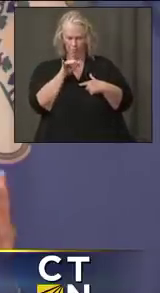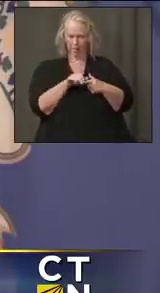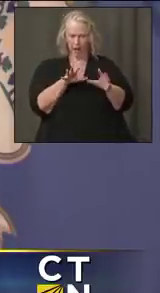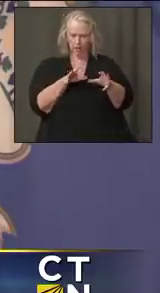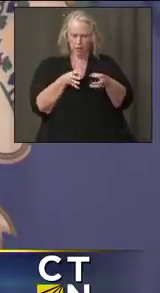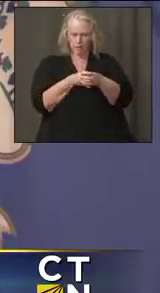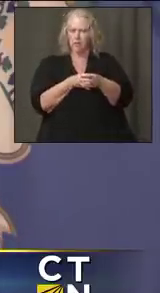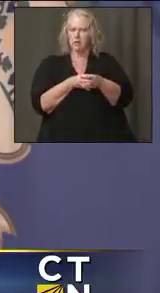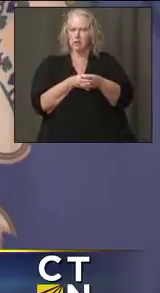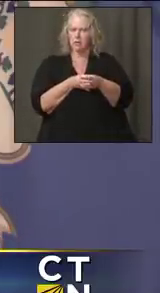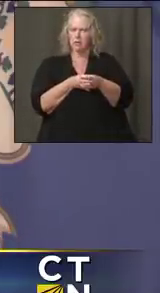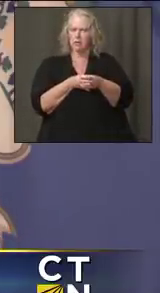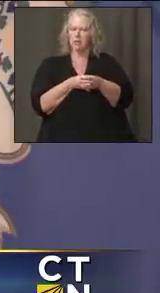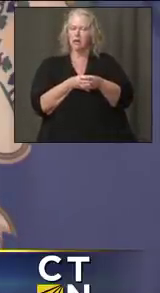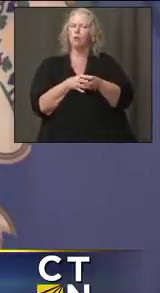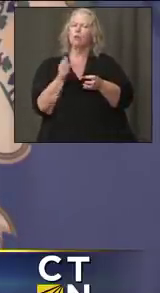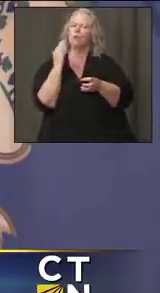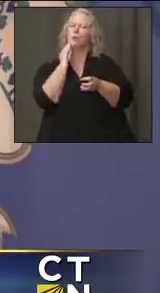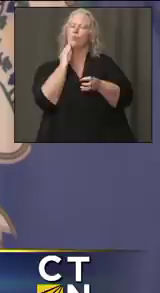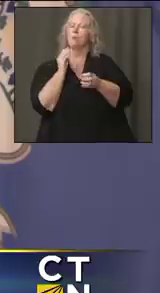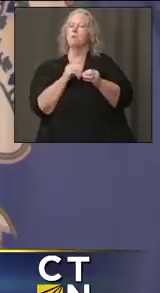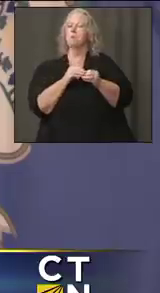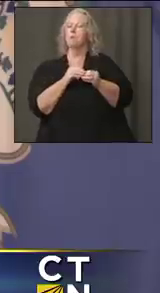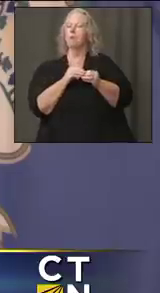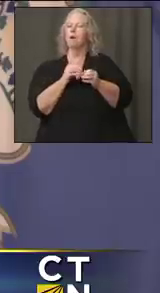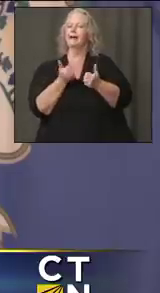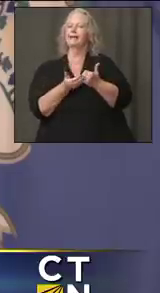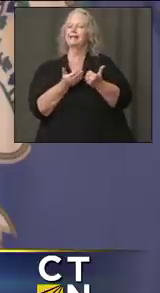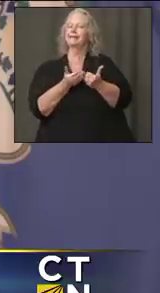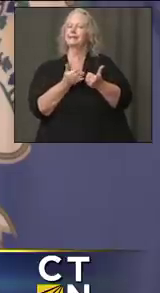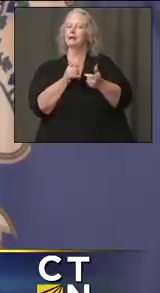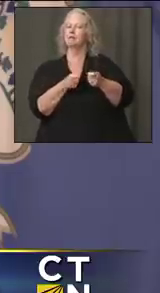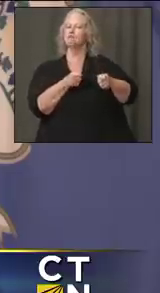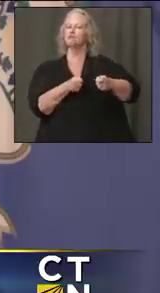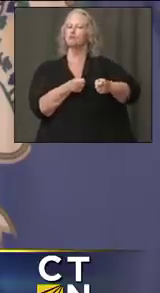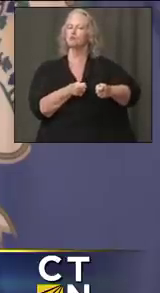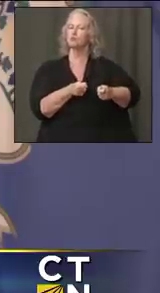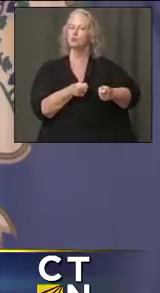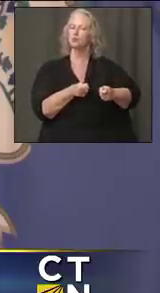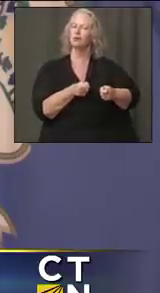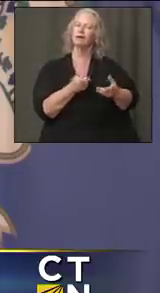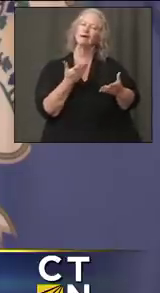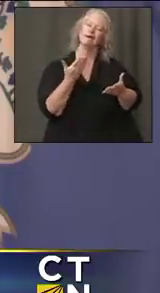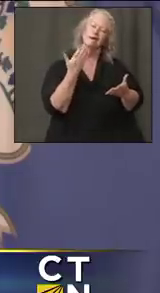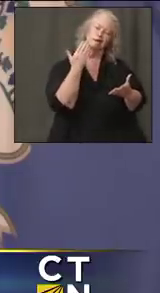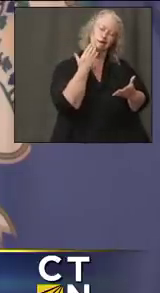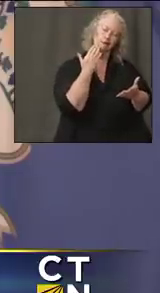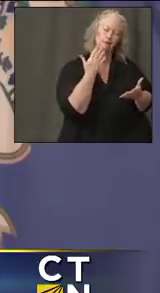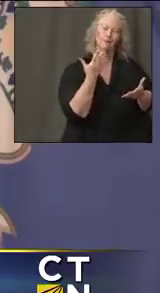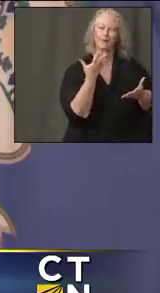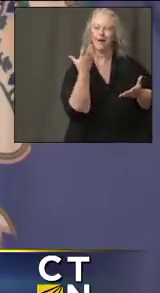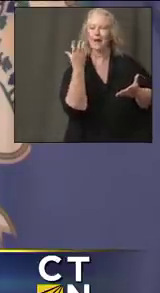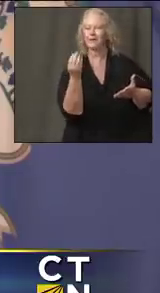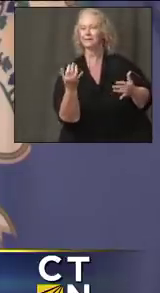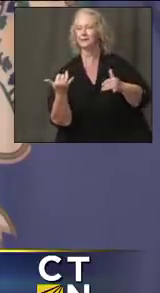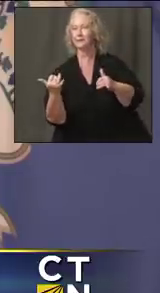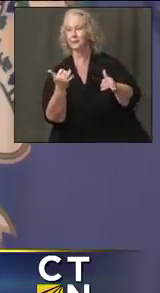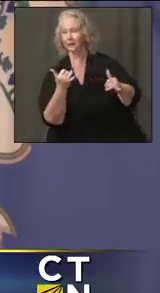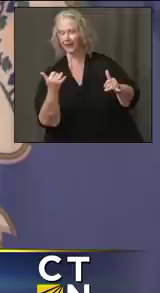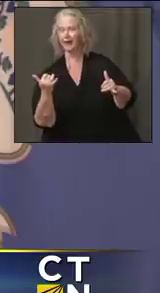teacher is, and that's more self-contained. Obviously during recess, when you're outside, there's more room